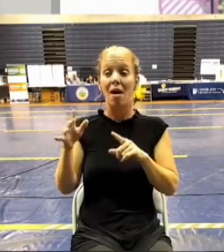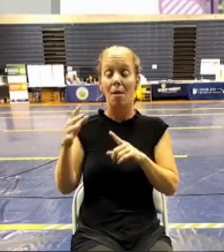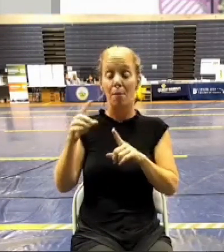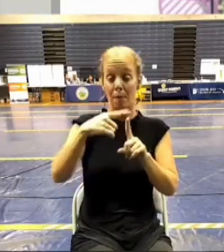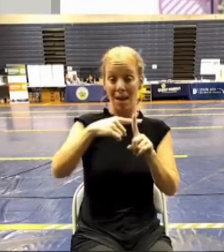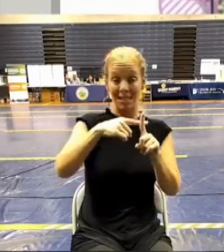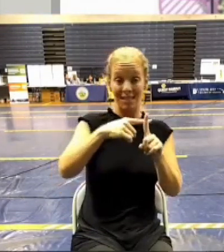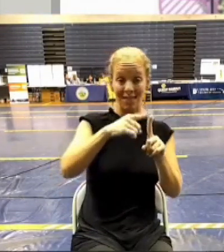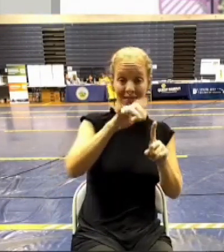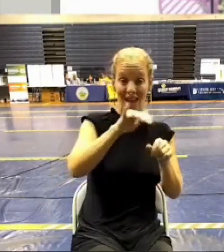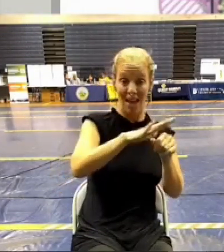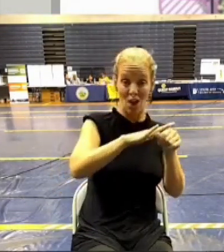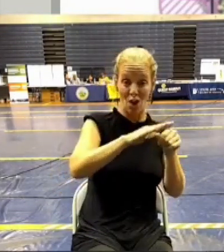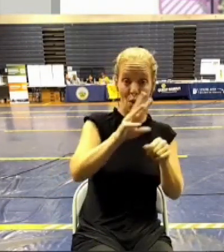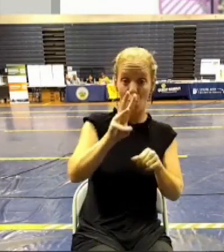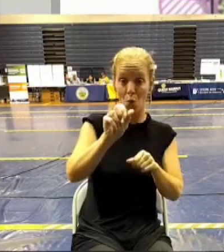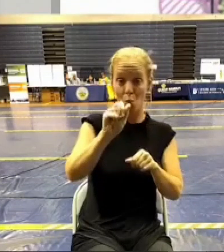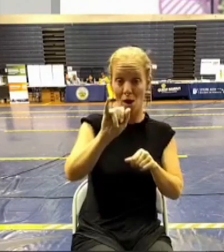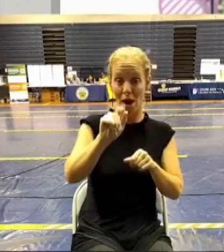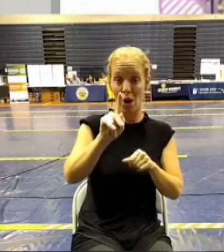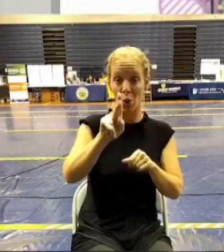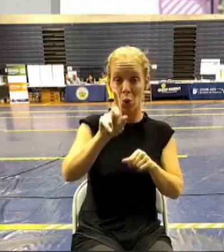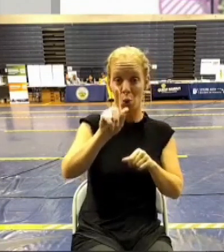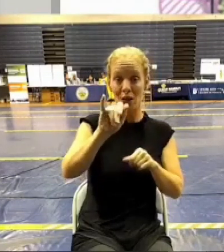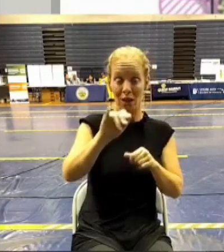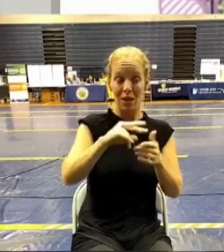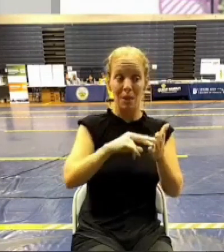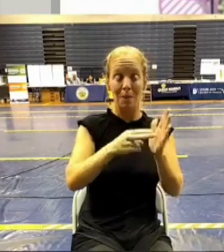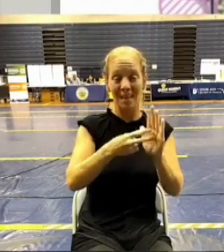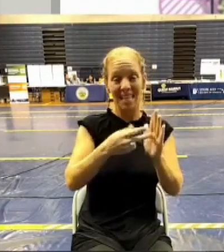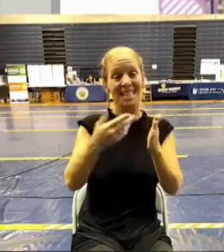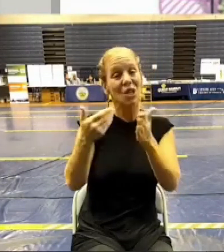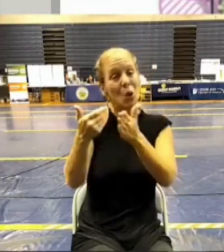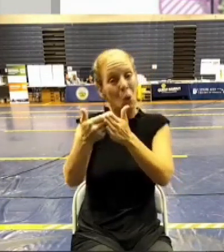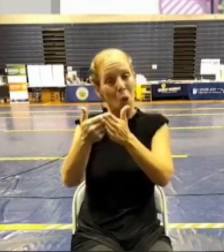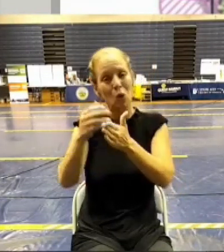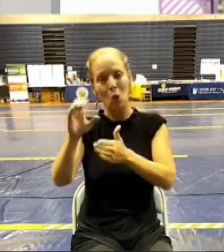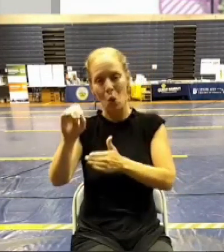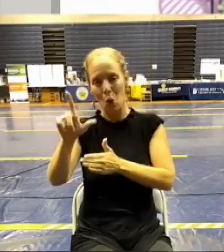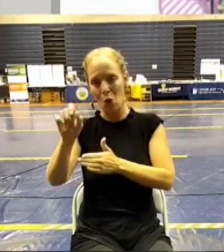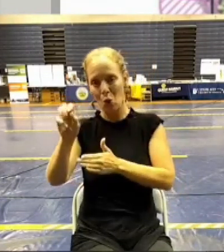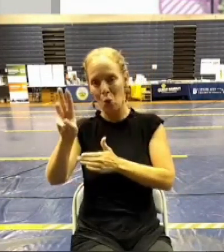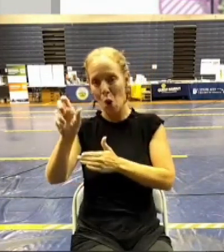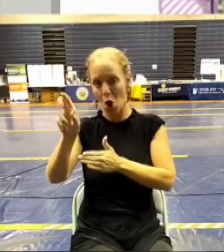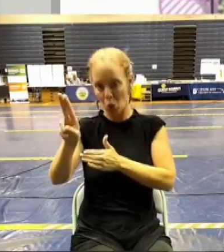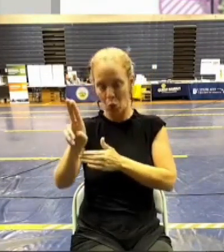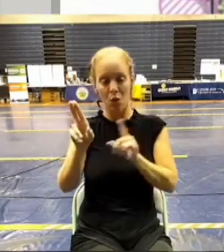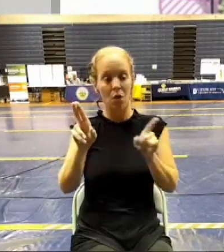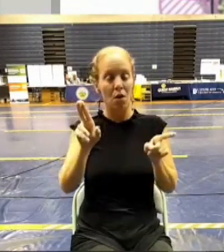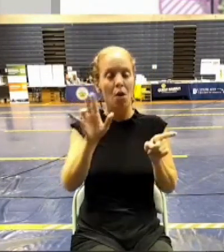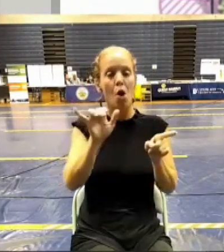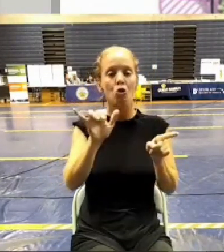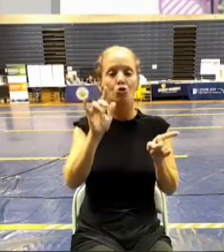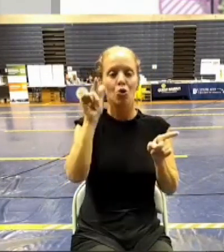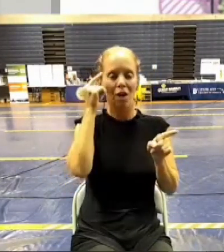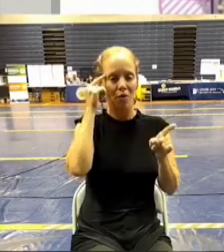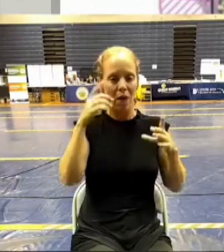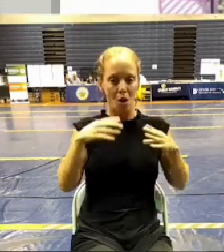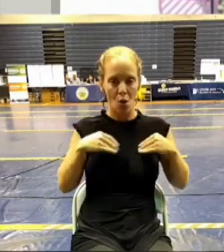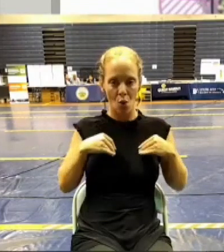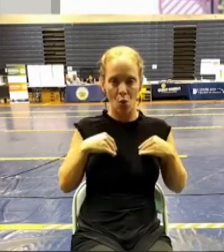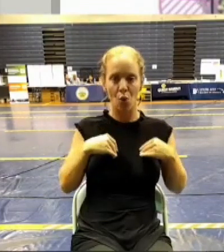area is near the temporary disposal site that's in Oluwalu. It is government owned. It's owned by